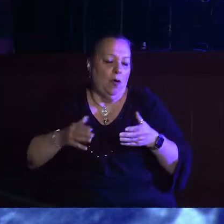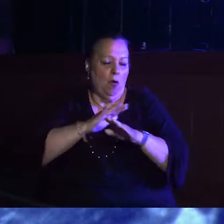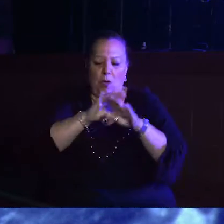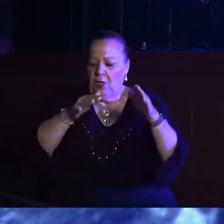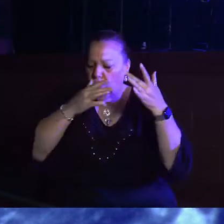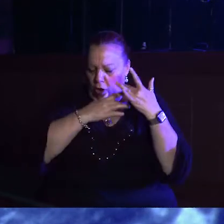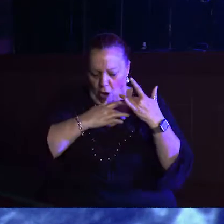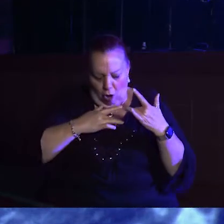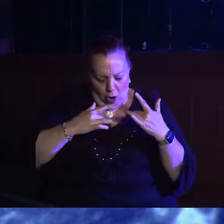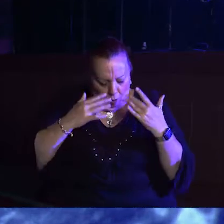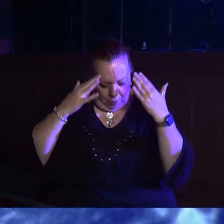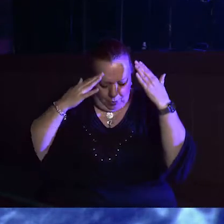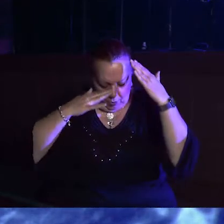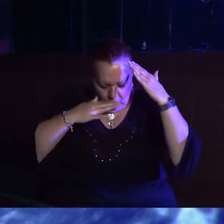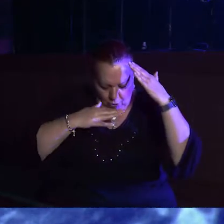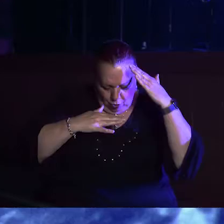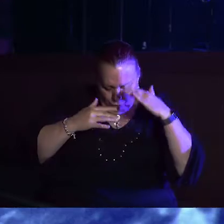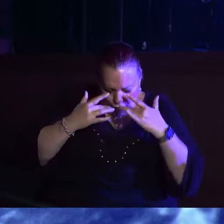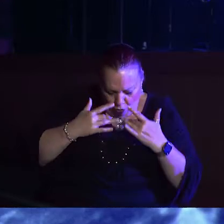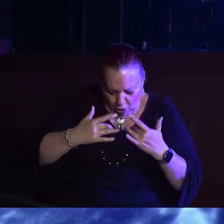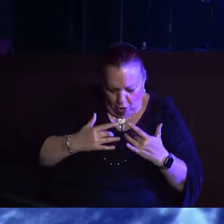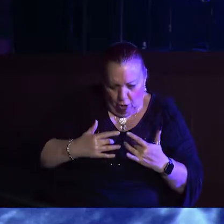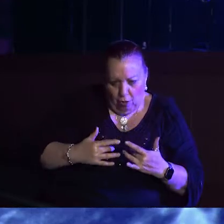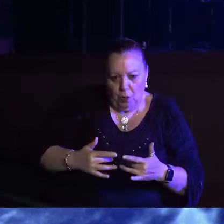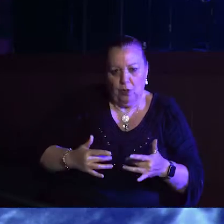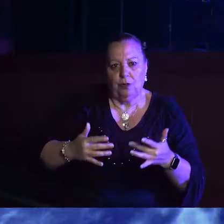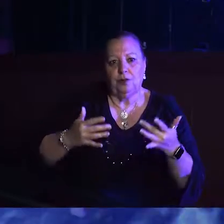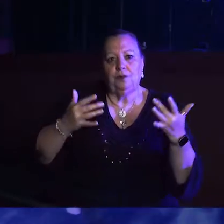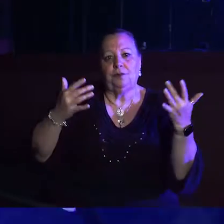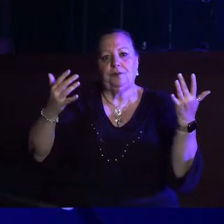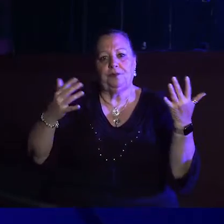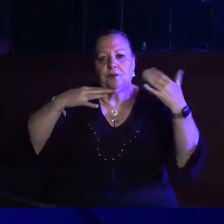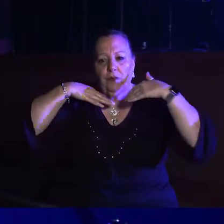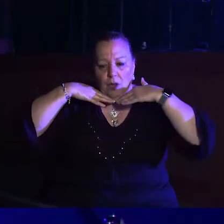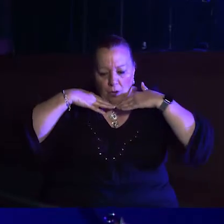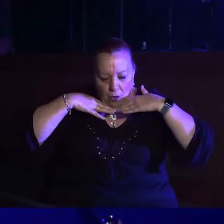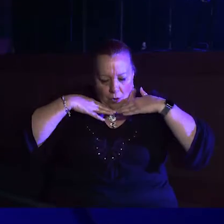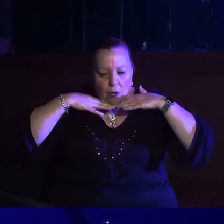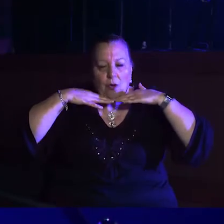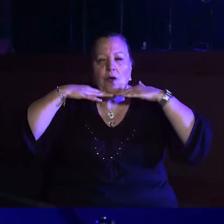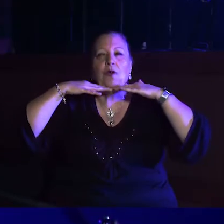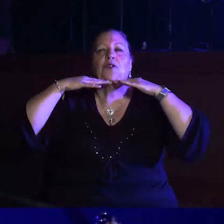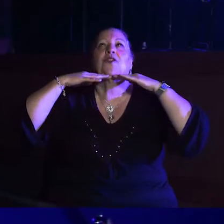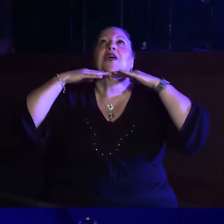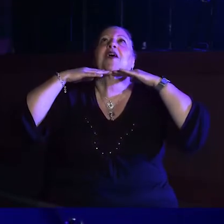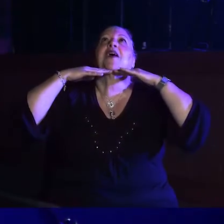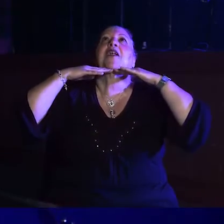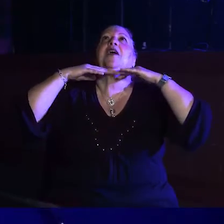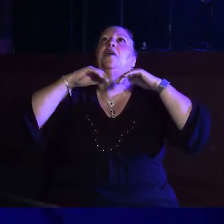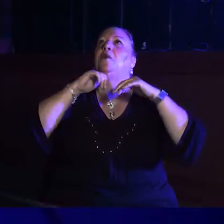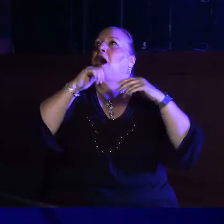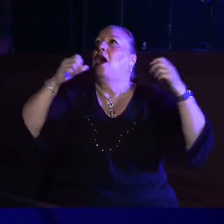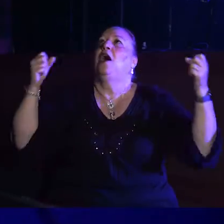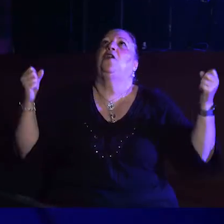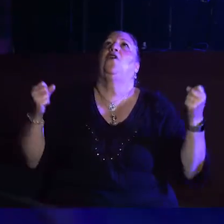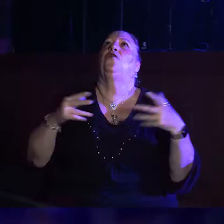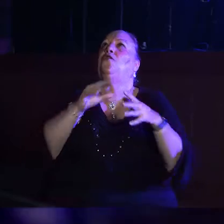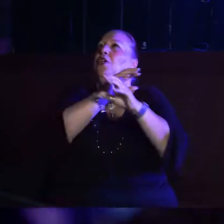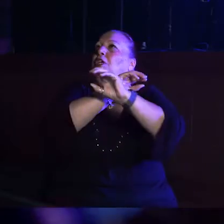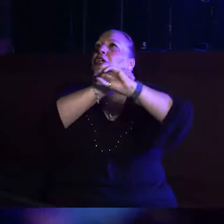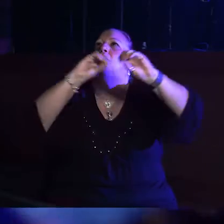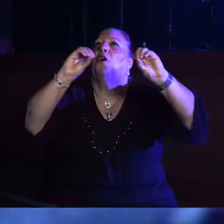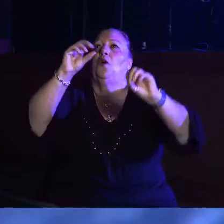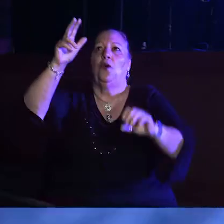So don't let your heart be in trouble, and hold your head up high.